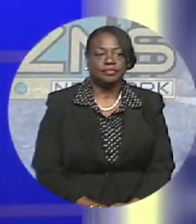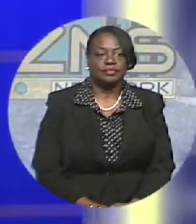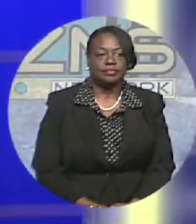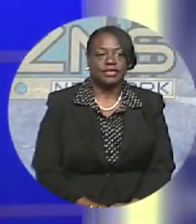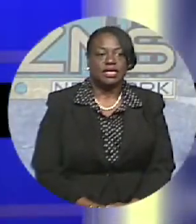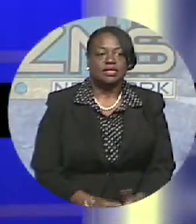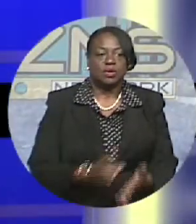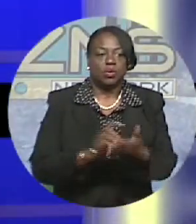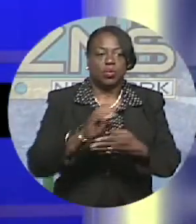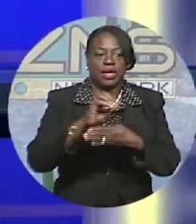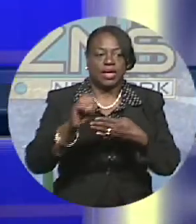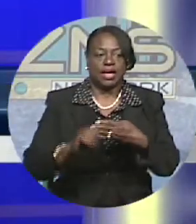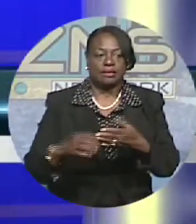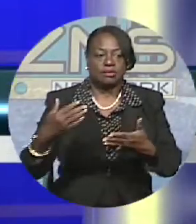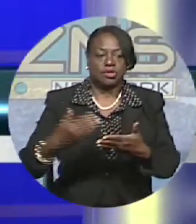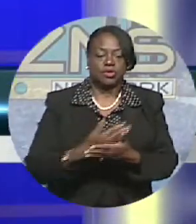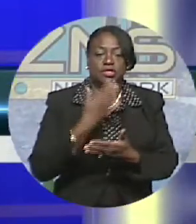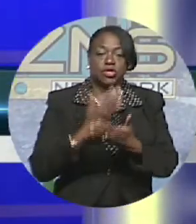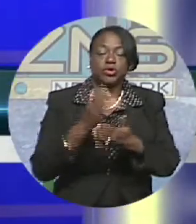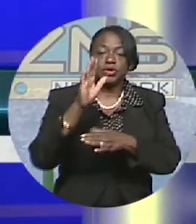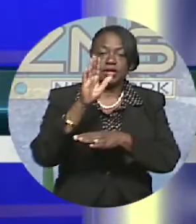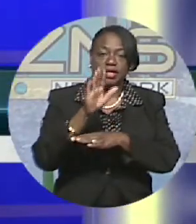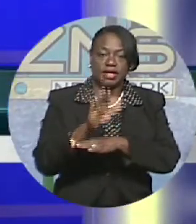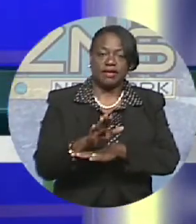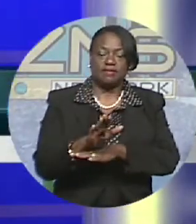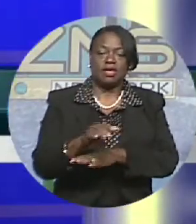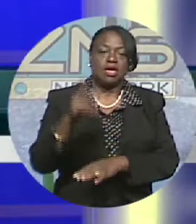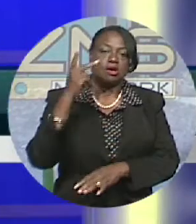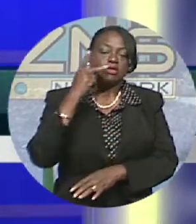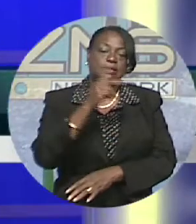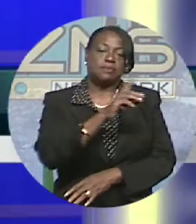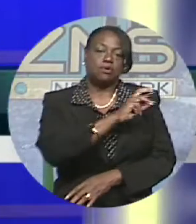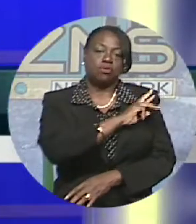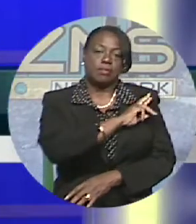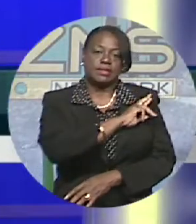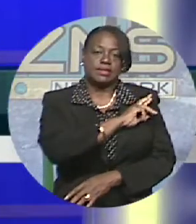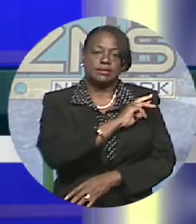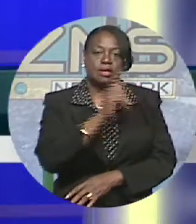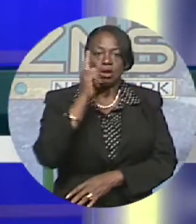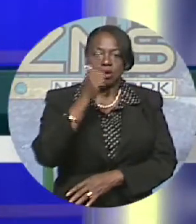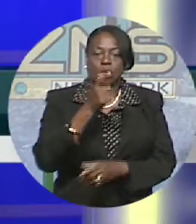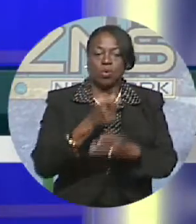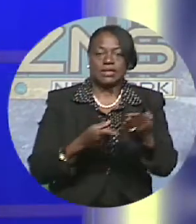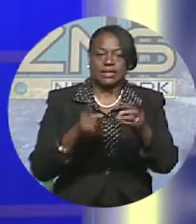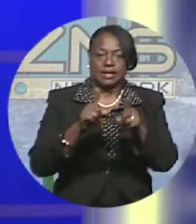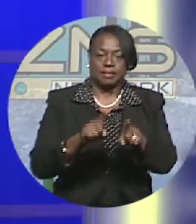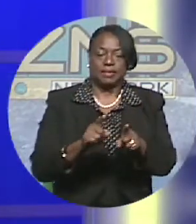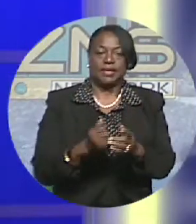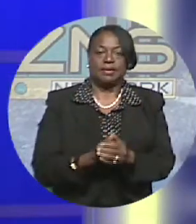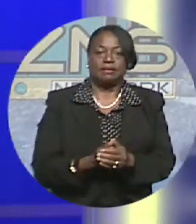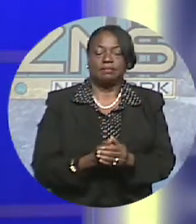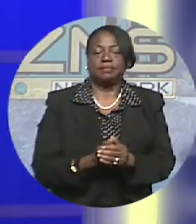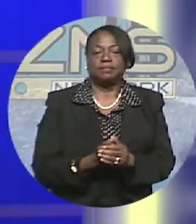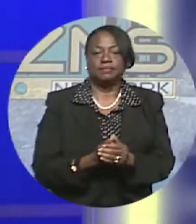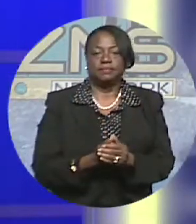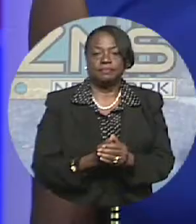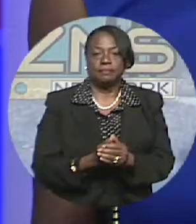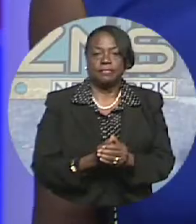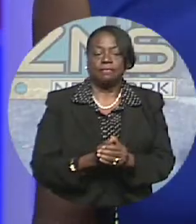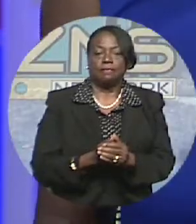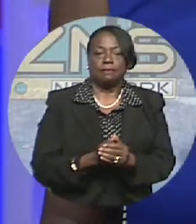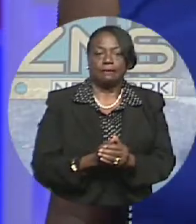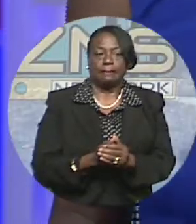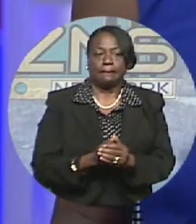It's a weekend edition of The Bahamas Tonight. Good evening, everyone. I'm Charisma Robinson with a look at what's making news. Thanks so much for joining us. Our